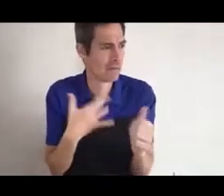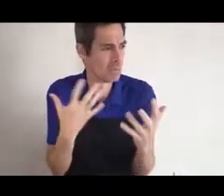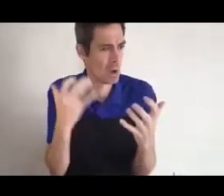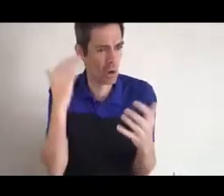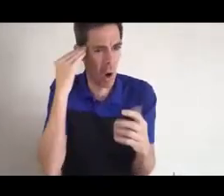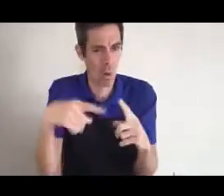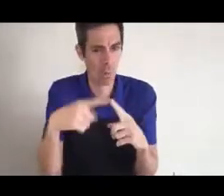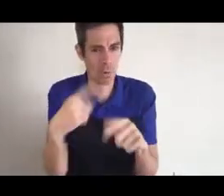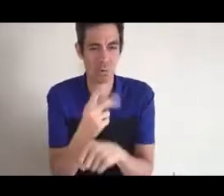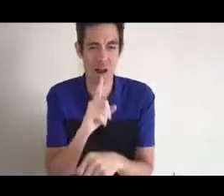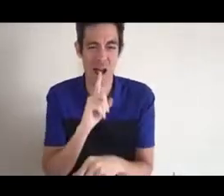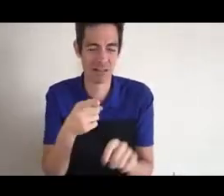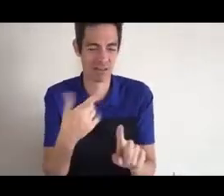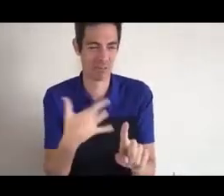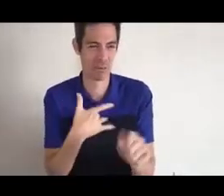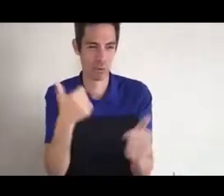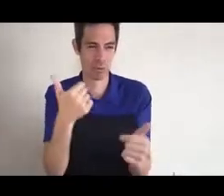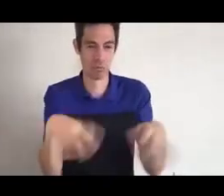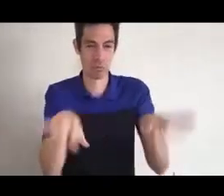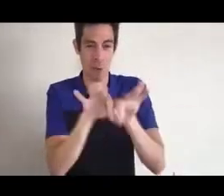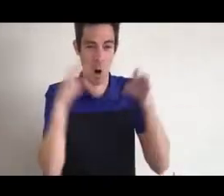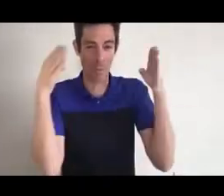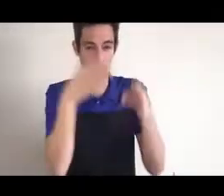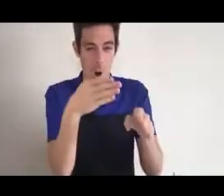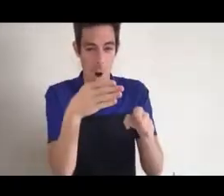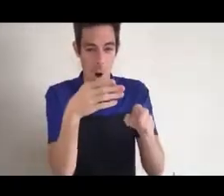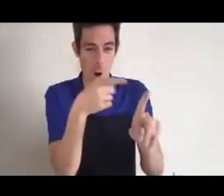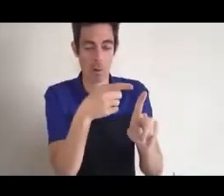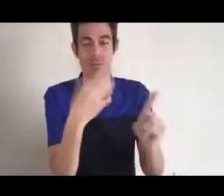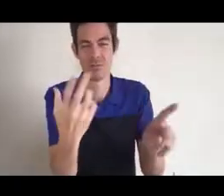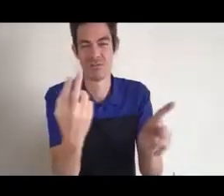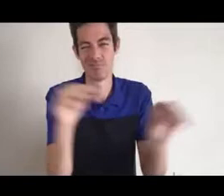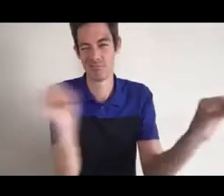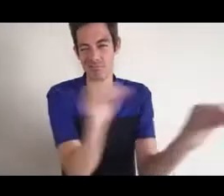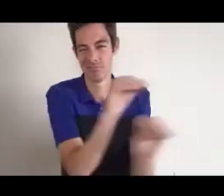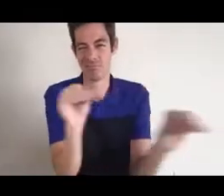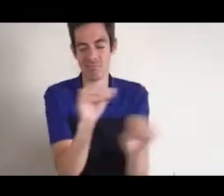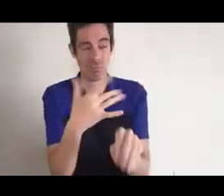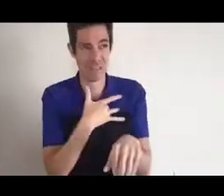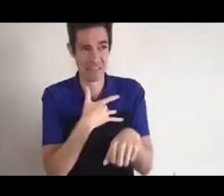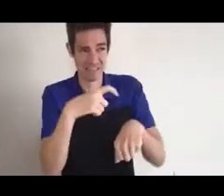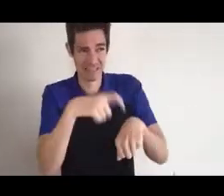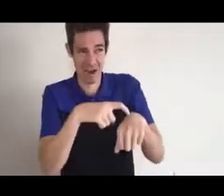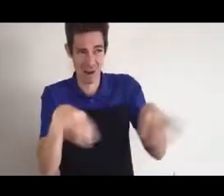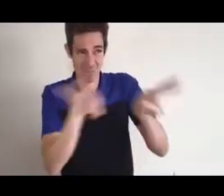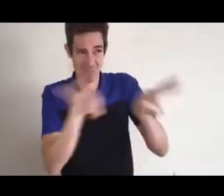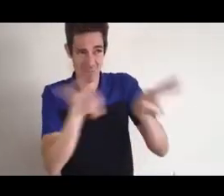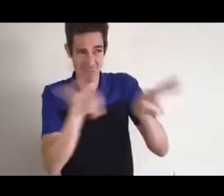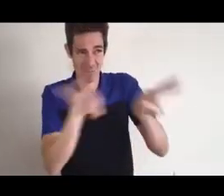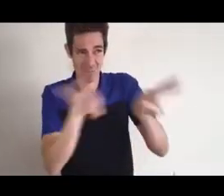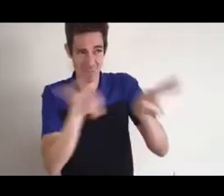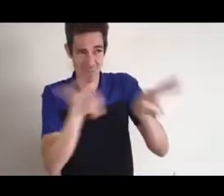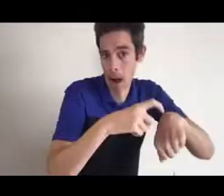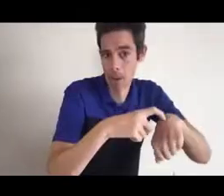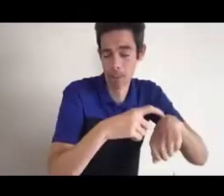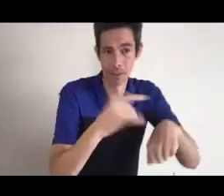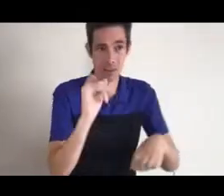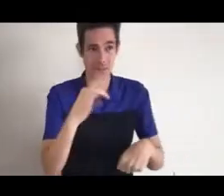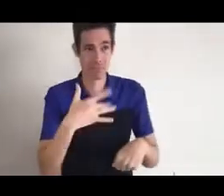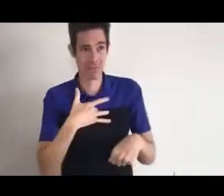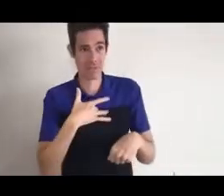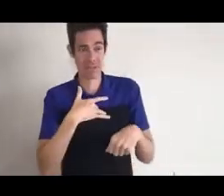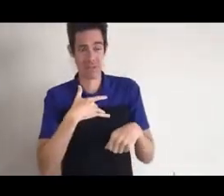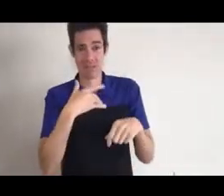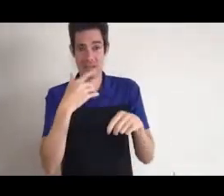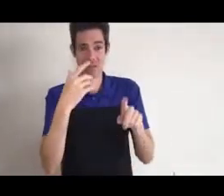So as you're using and learning how to use, it's important to determine your focal point. If you